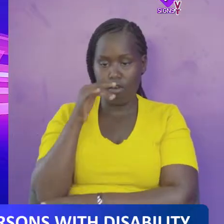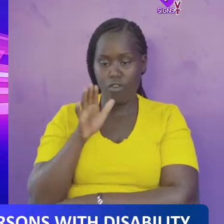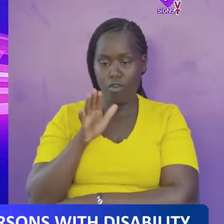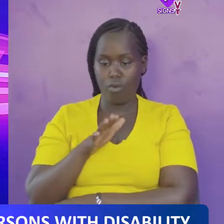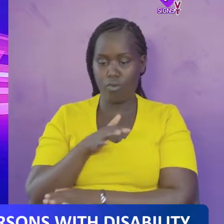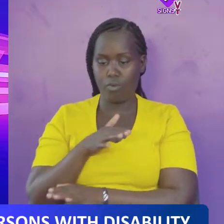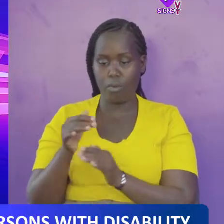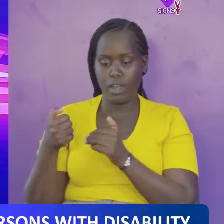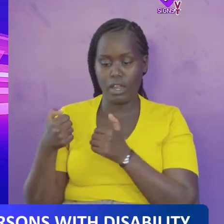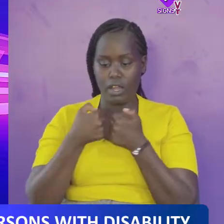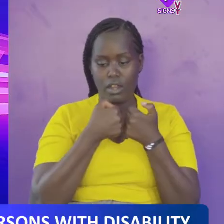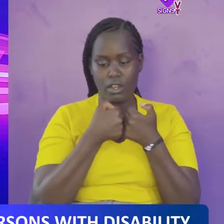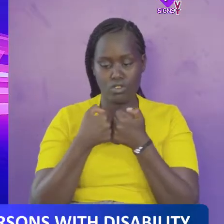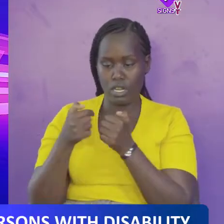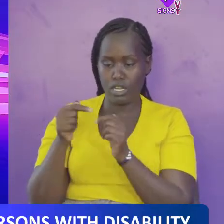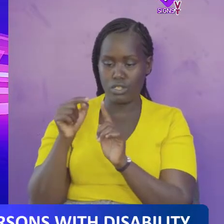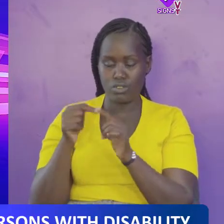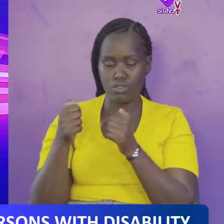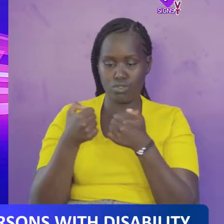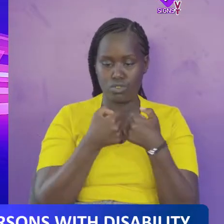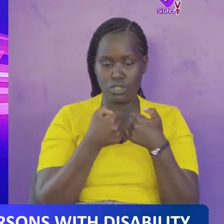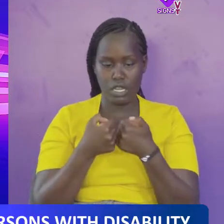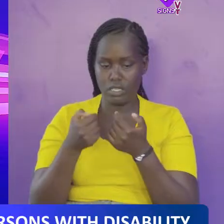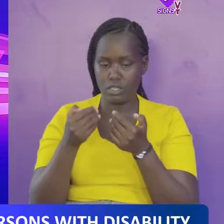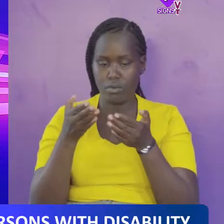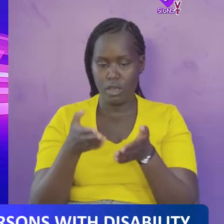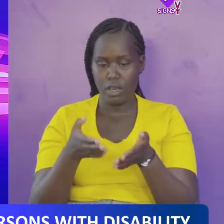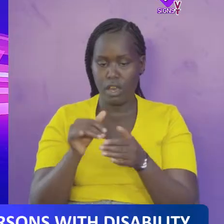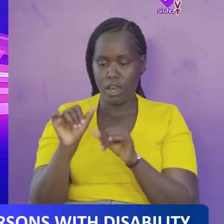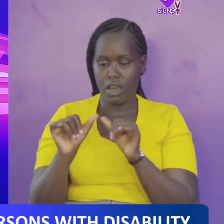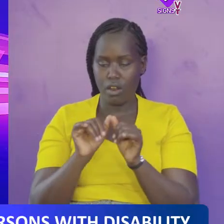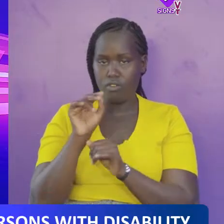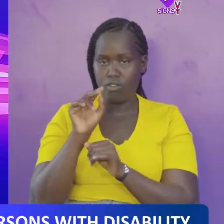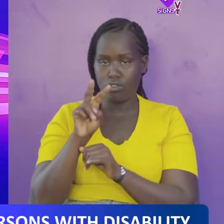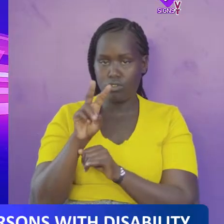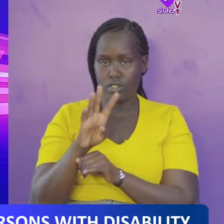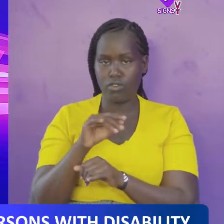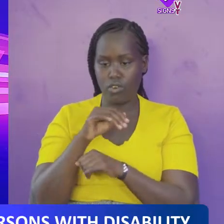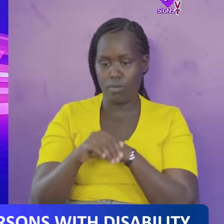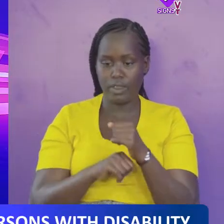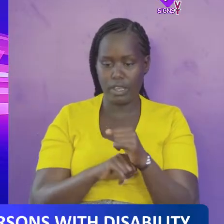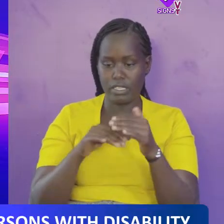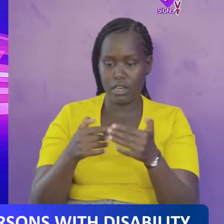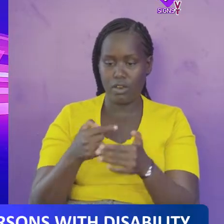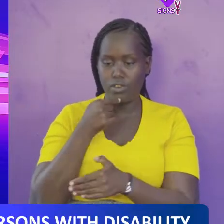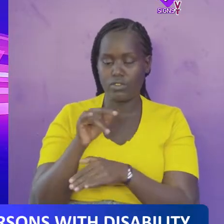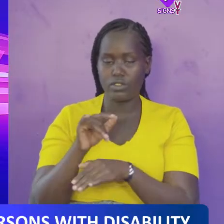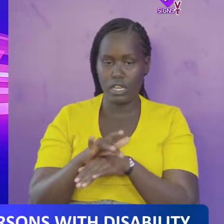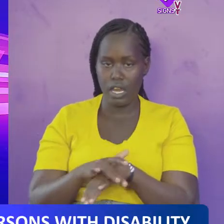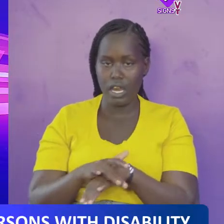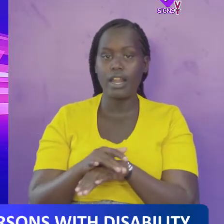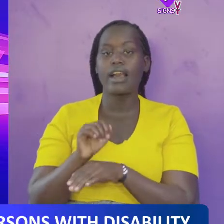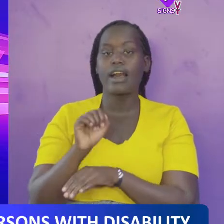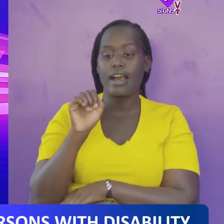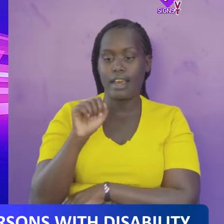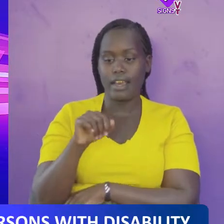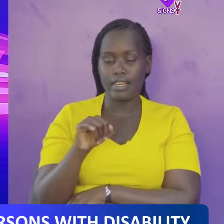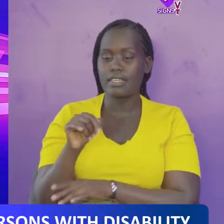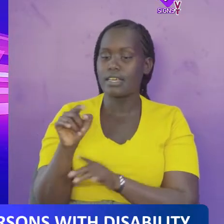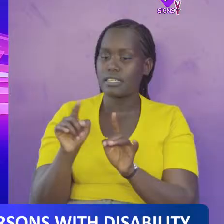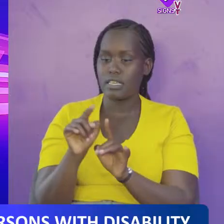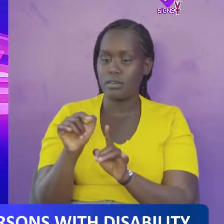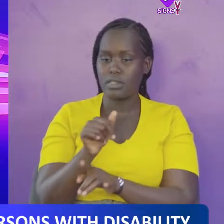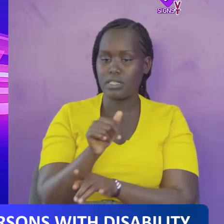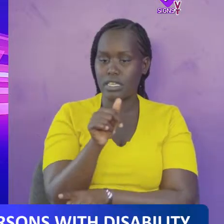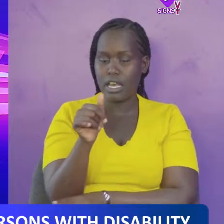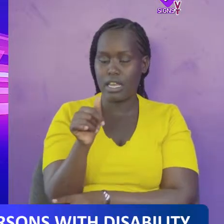as an organization, you've been around for 24 years, as you've mentioned earlier. Yes, just like any other organization,